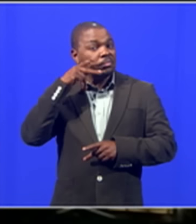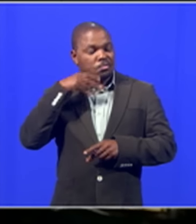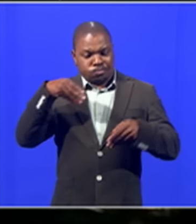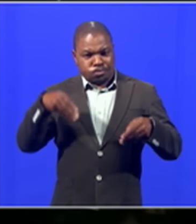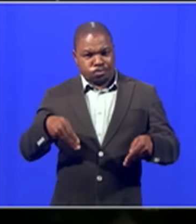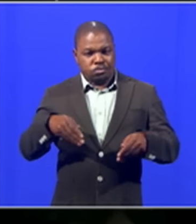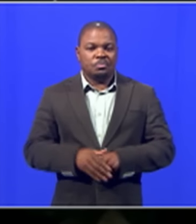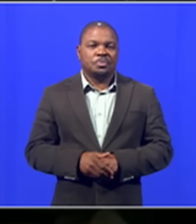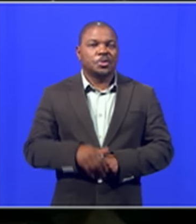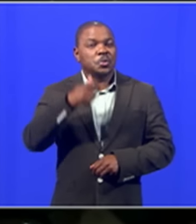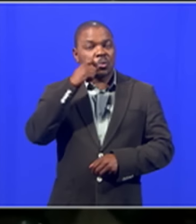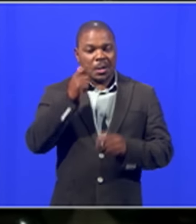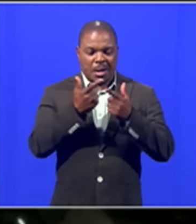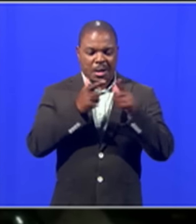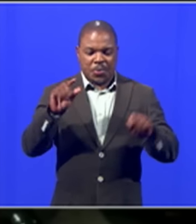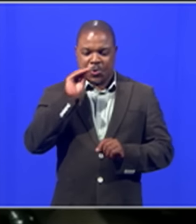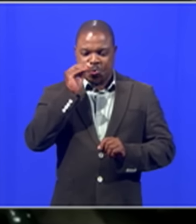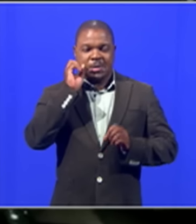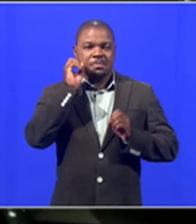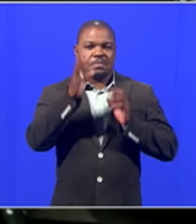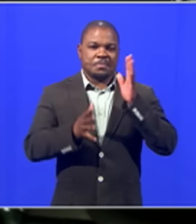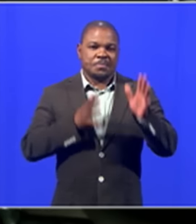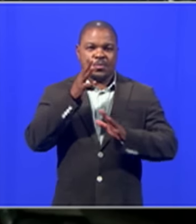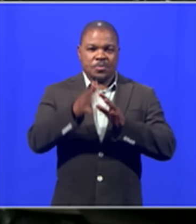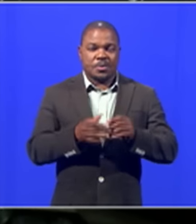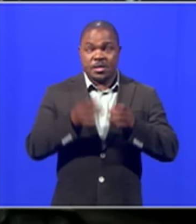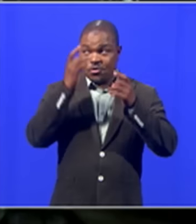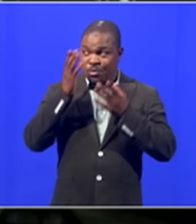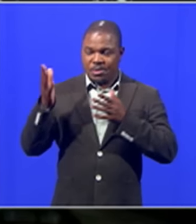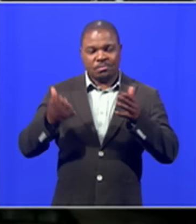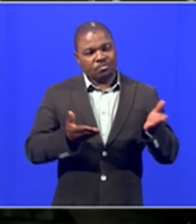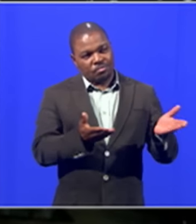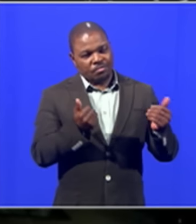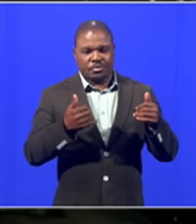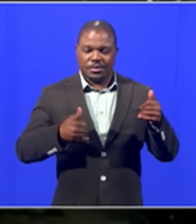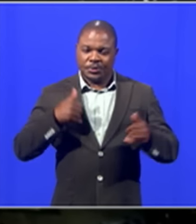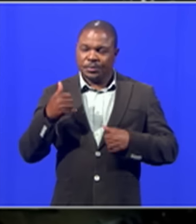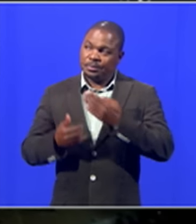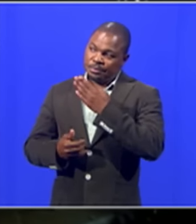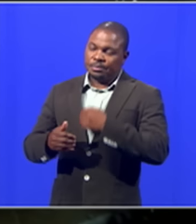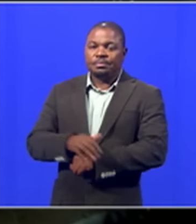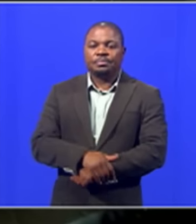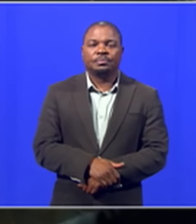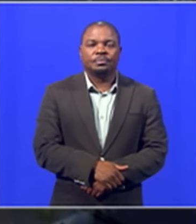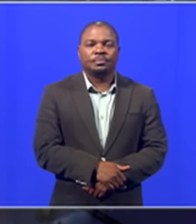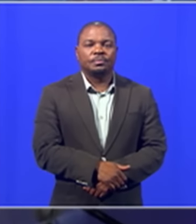tlisetsa kgaso ya dikgang tsa Setswana a re thube kobose go le mmogo ka tshedimosetso.